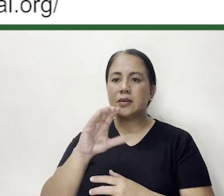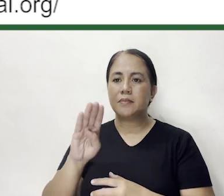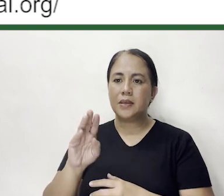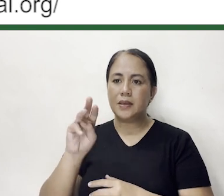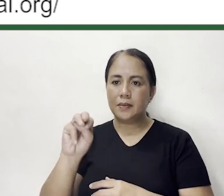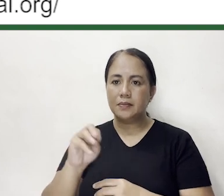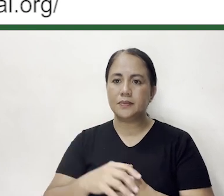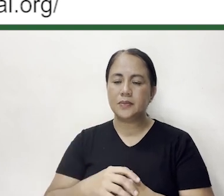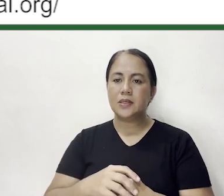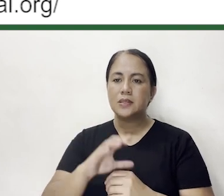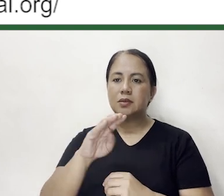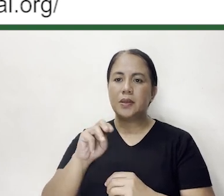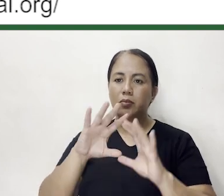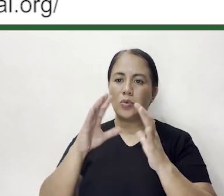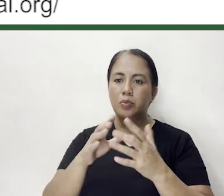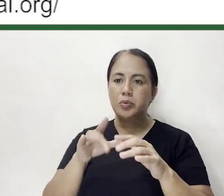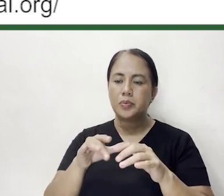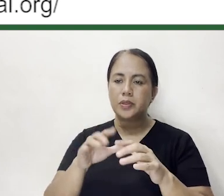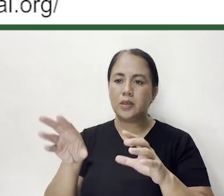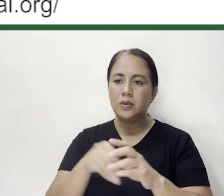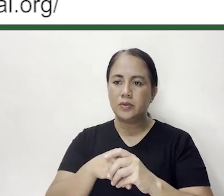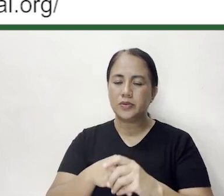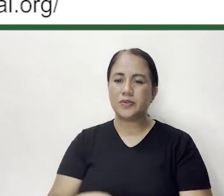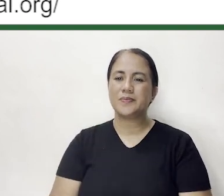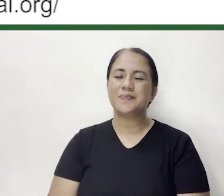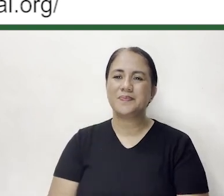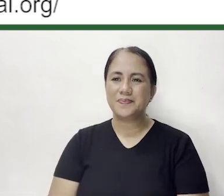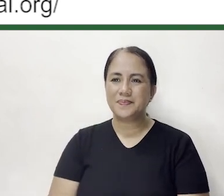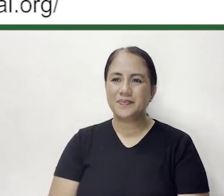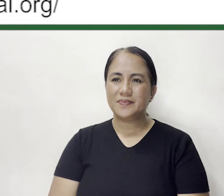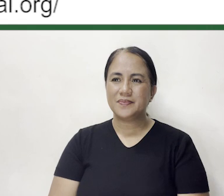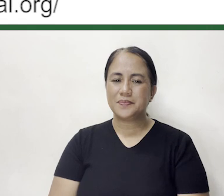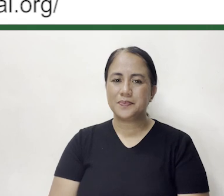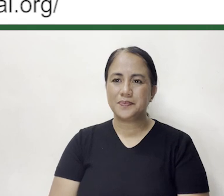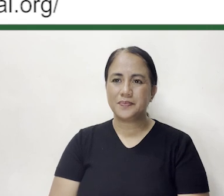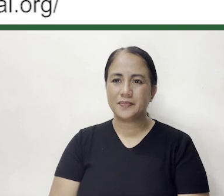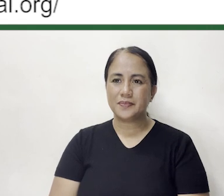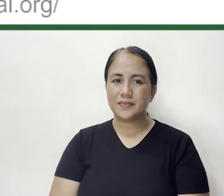CBM, and CBM Global Disability Inclusion.